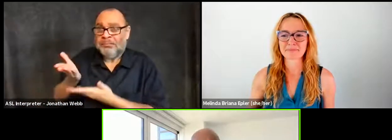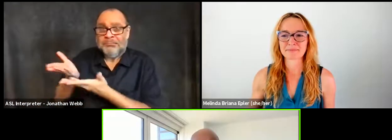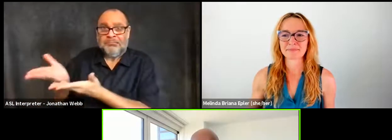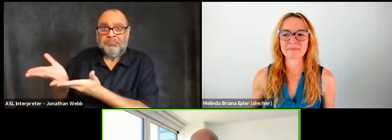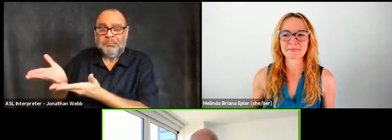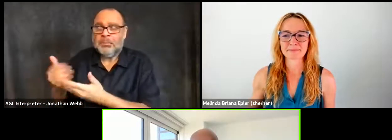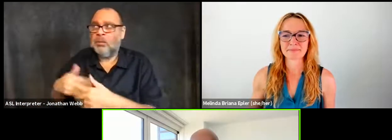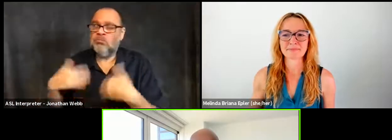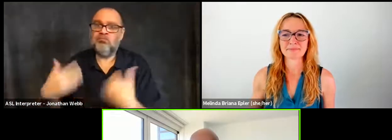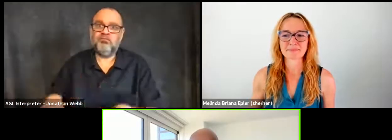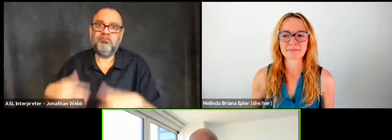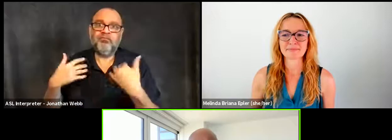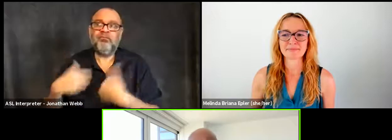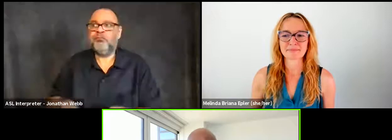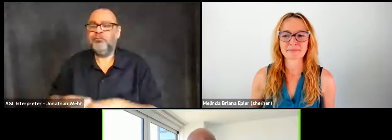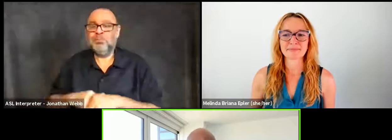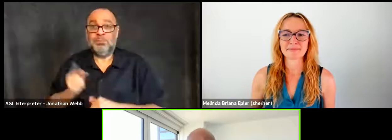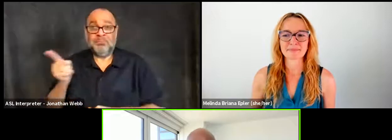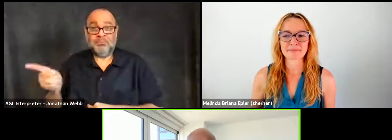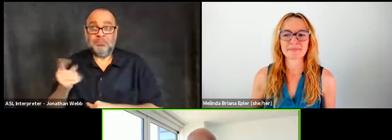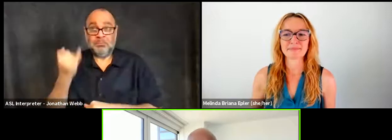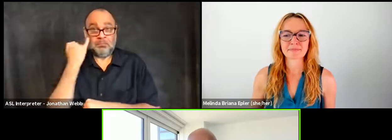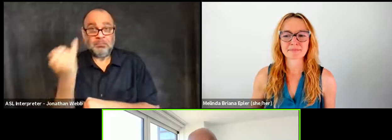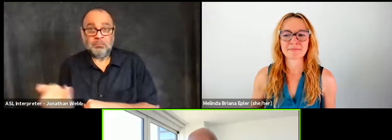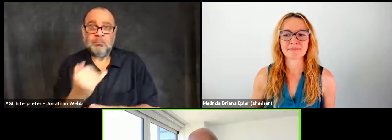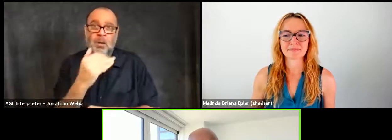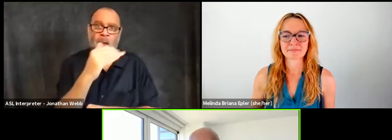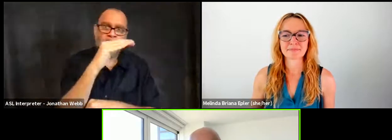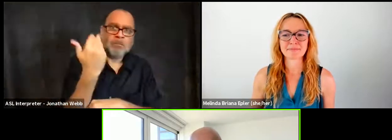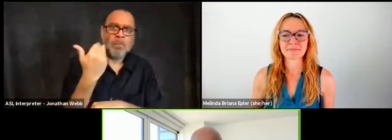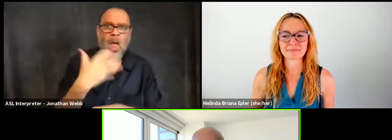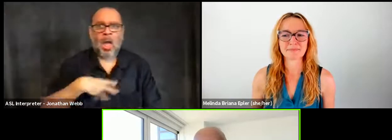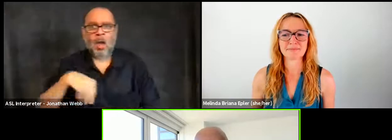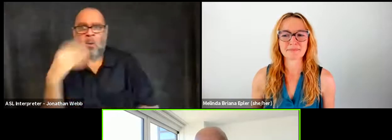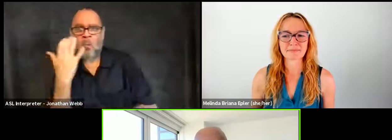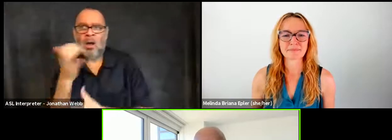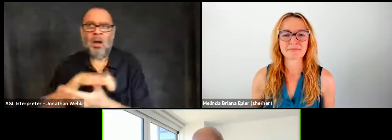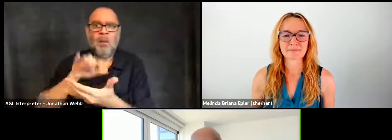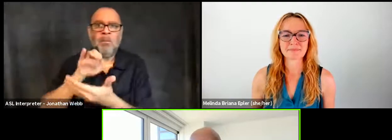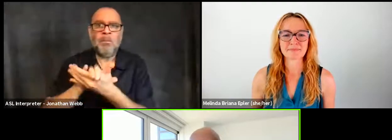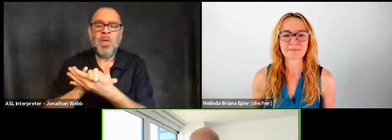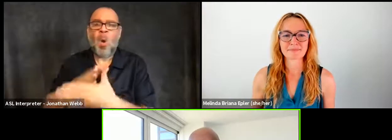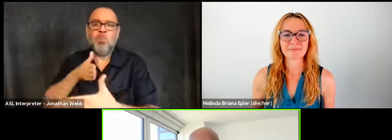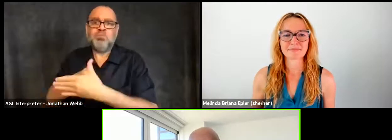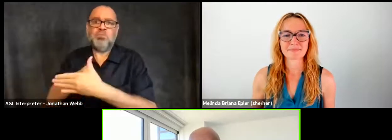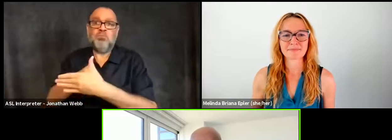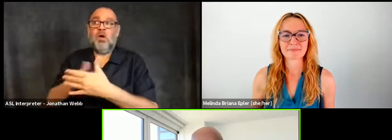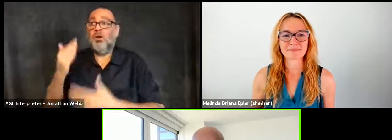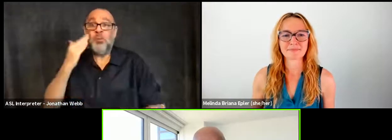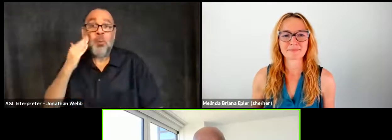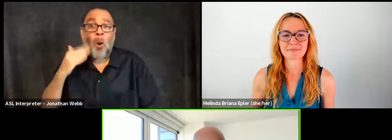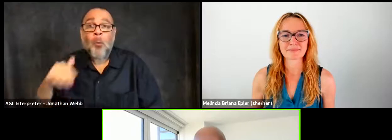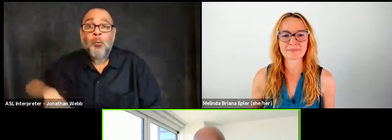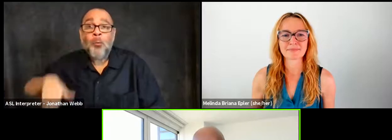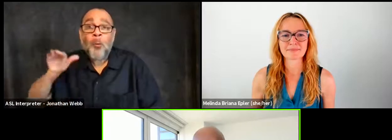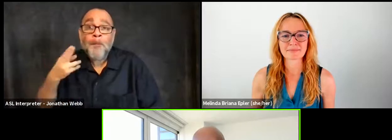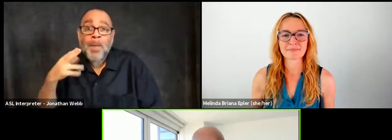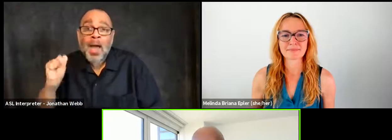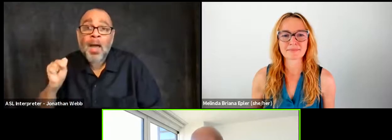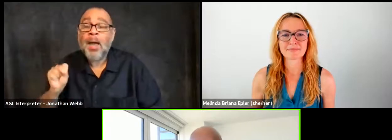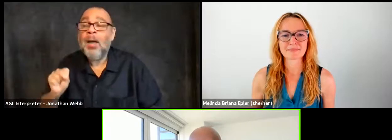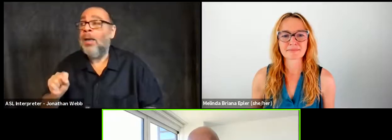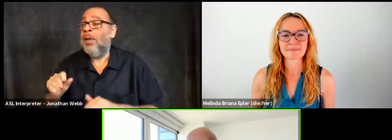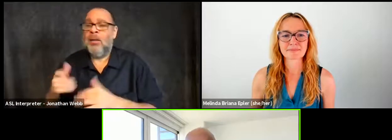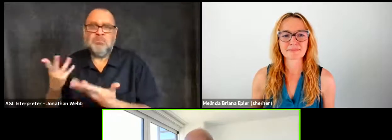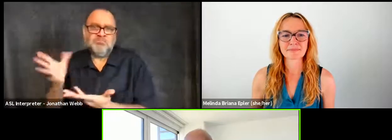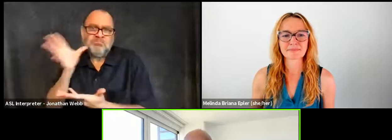of interracial marriage. I heard the saying growing up in high school, like don't bring a non-Black person girl